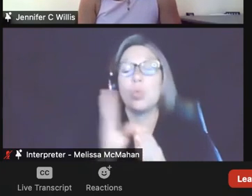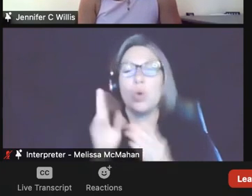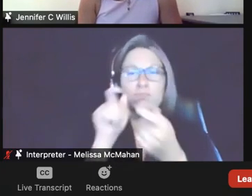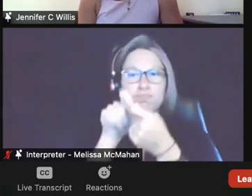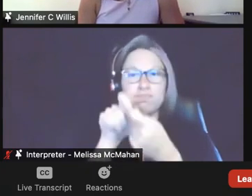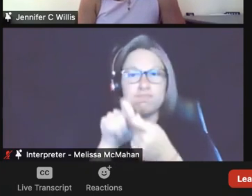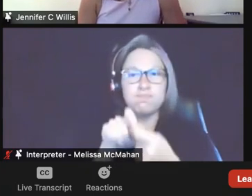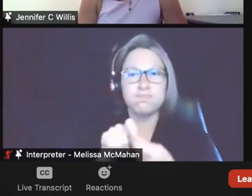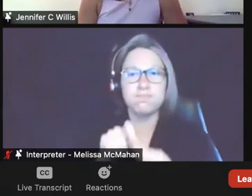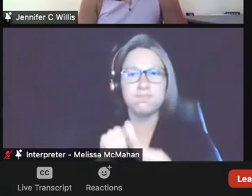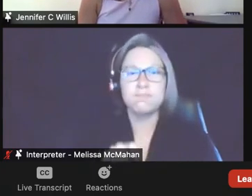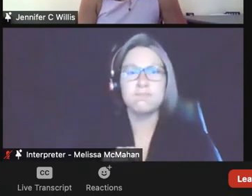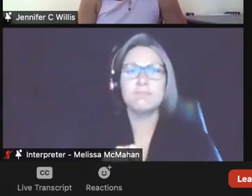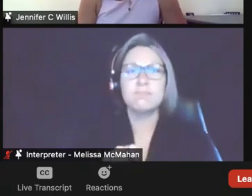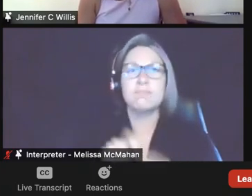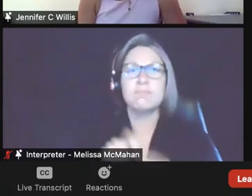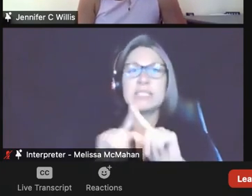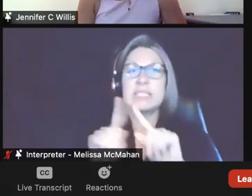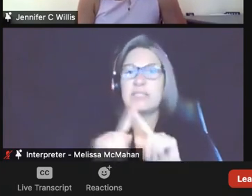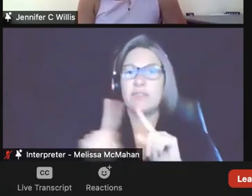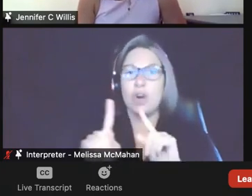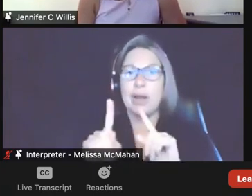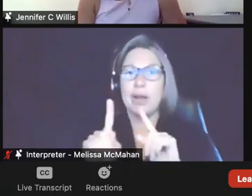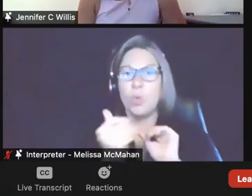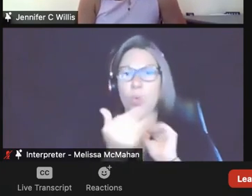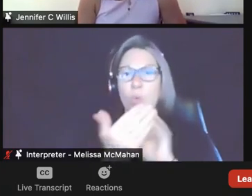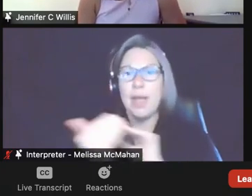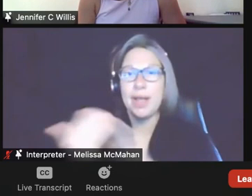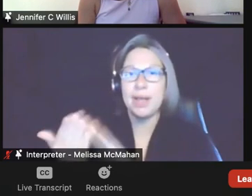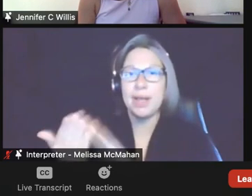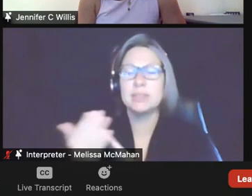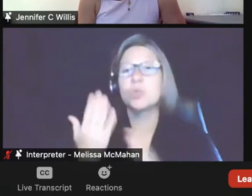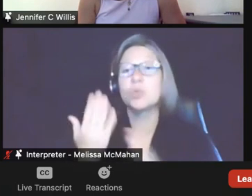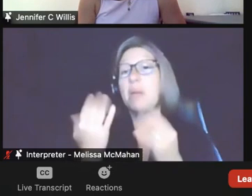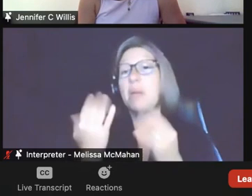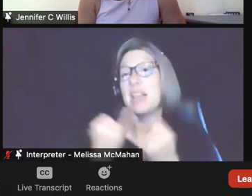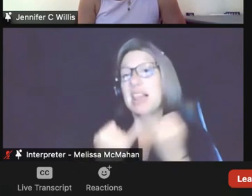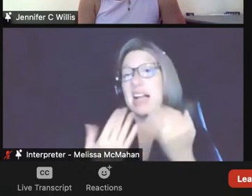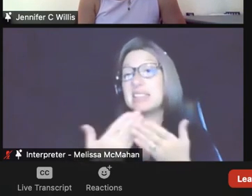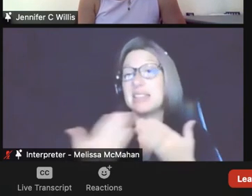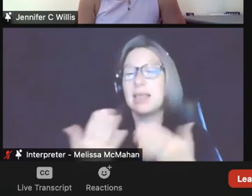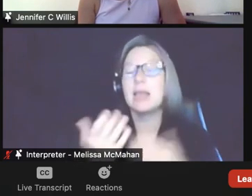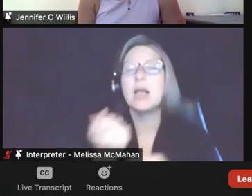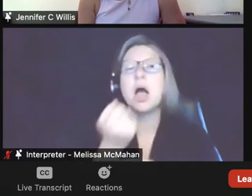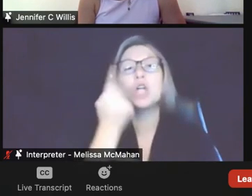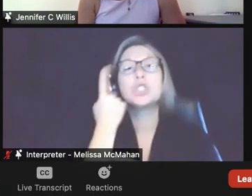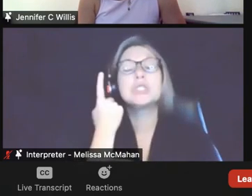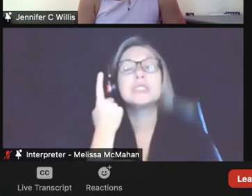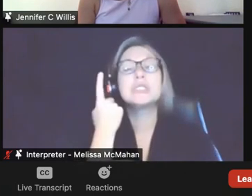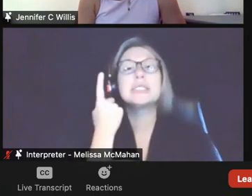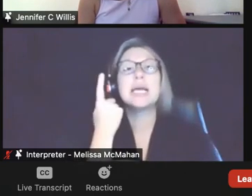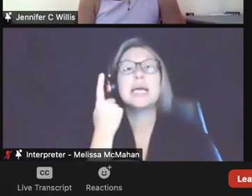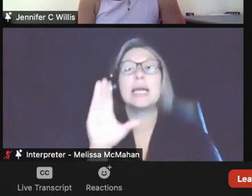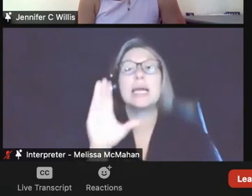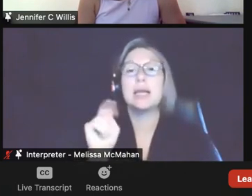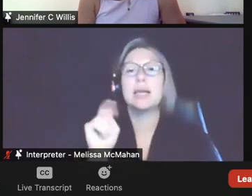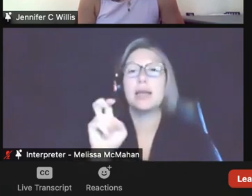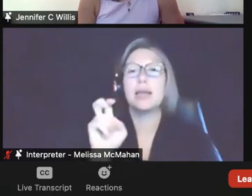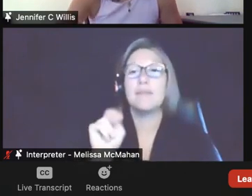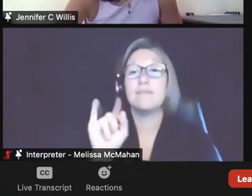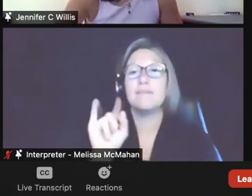specific modalities. So maybe the only last thing, Jen, is understanding conventional